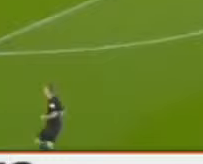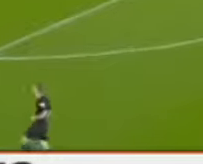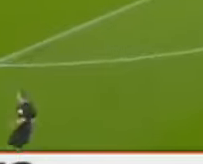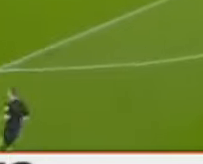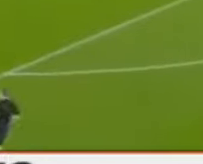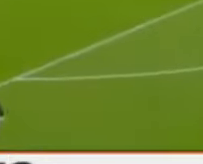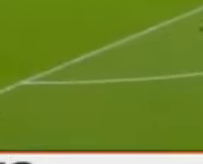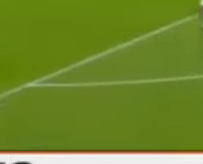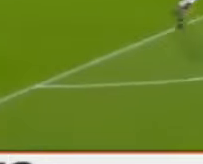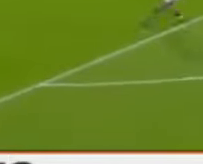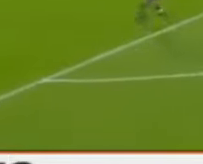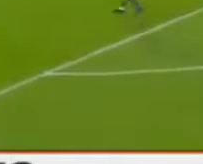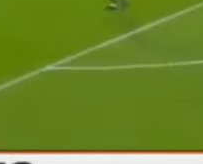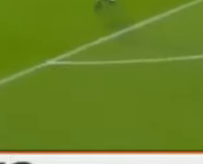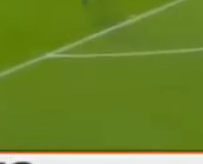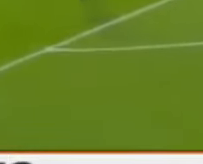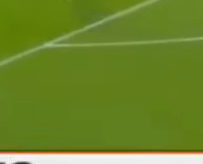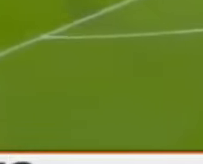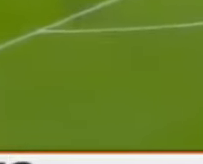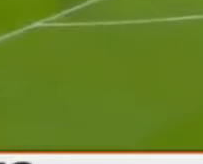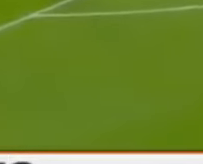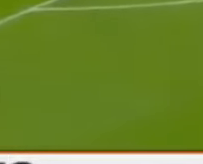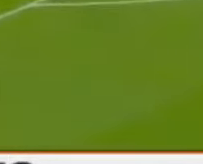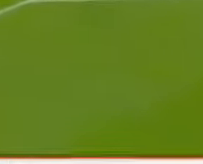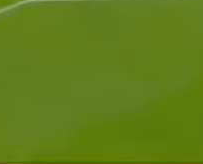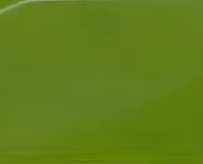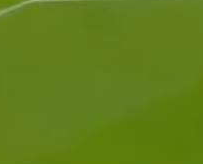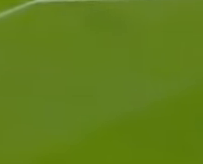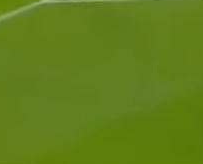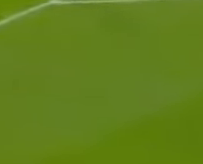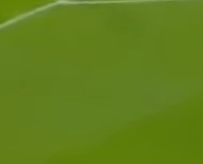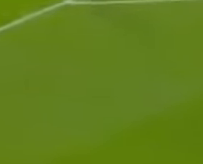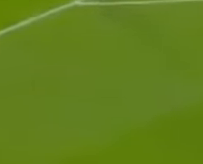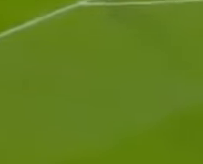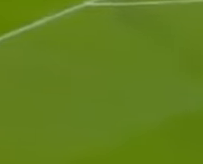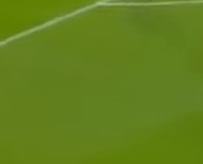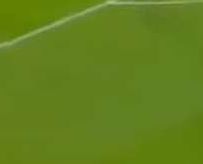and plenty of Fulham players in the middle. The ball has the